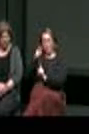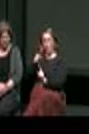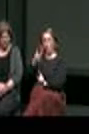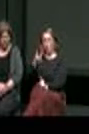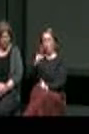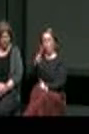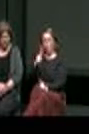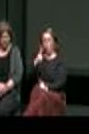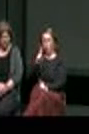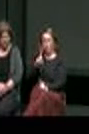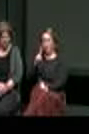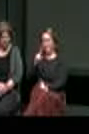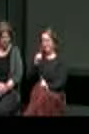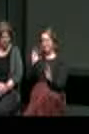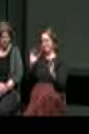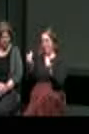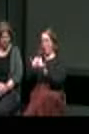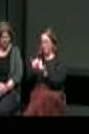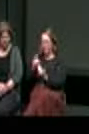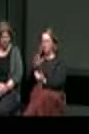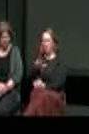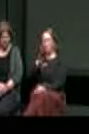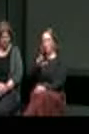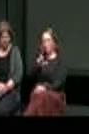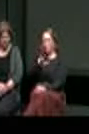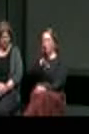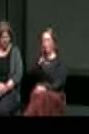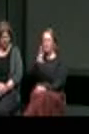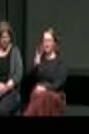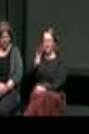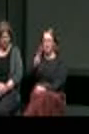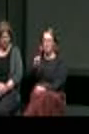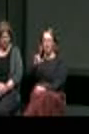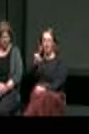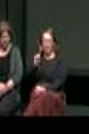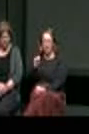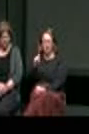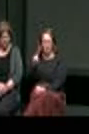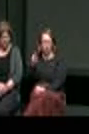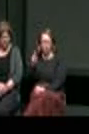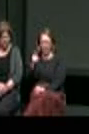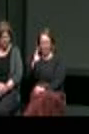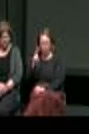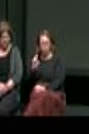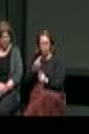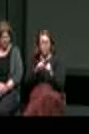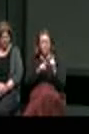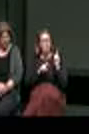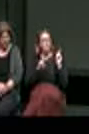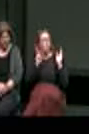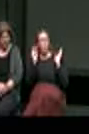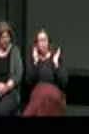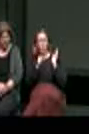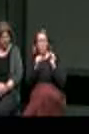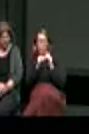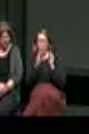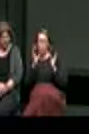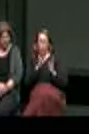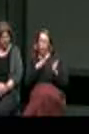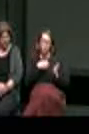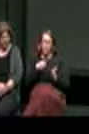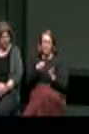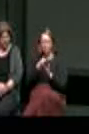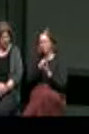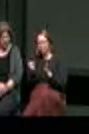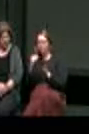that river is 336 miles of drainage. And if we look at the smaller streams, and